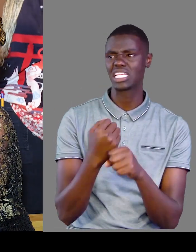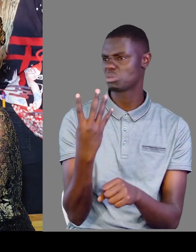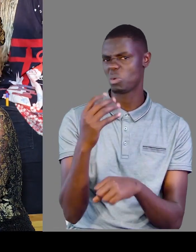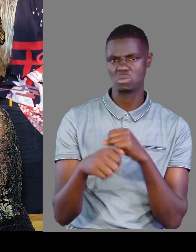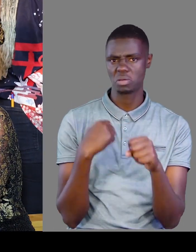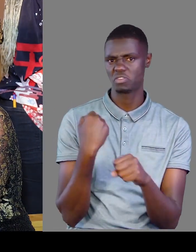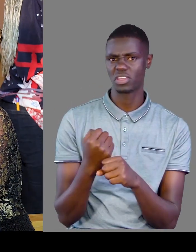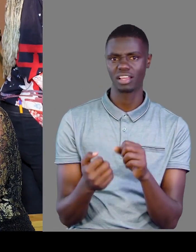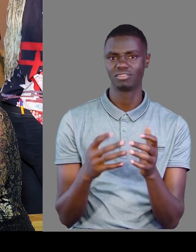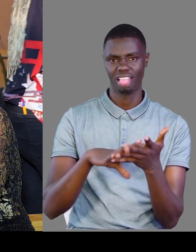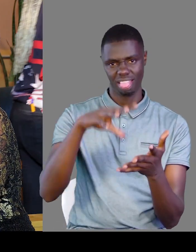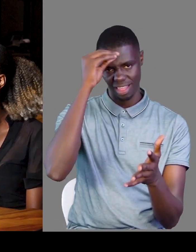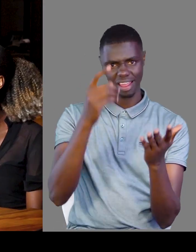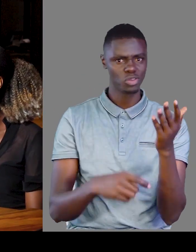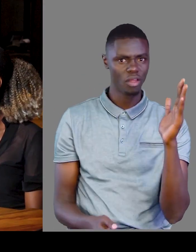years. Fast learner huyo.